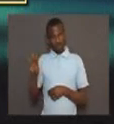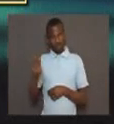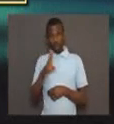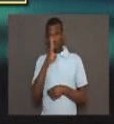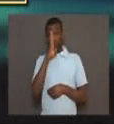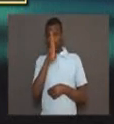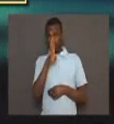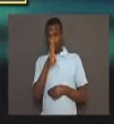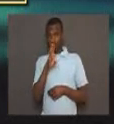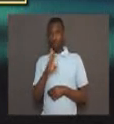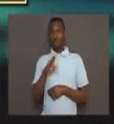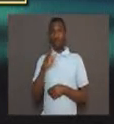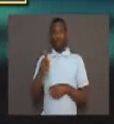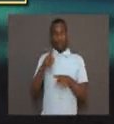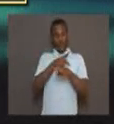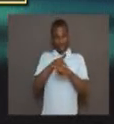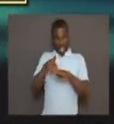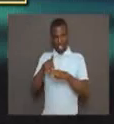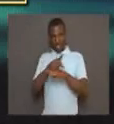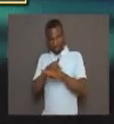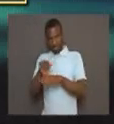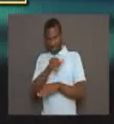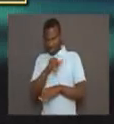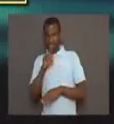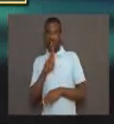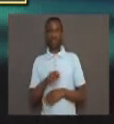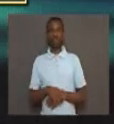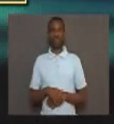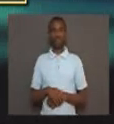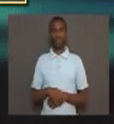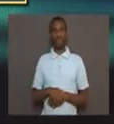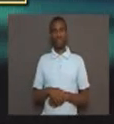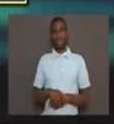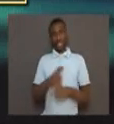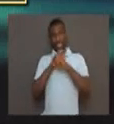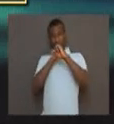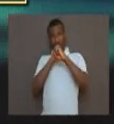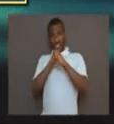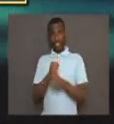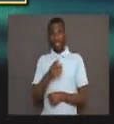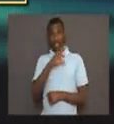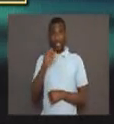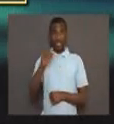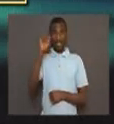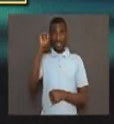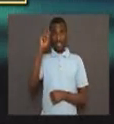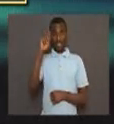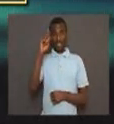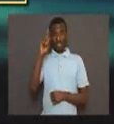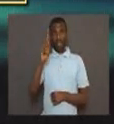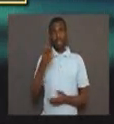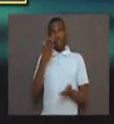and if the resistor and inductor are balanced against each